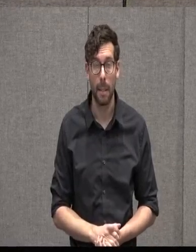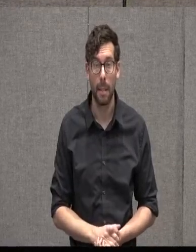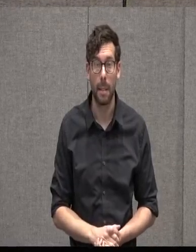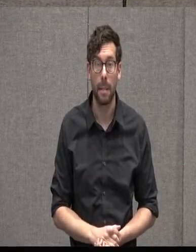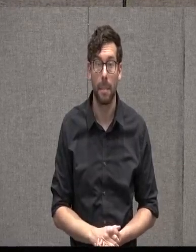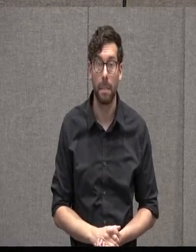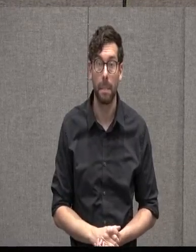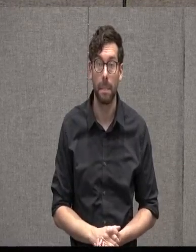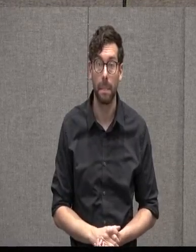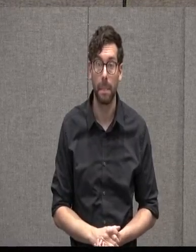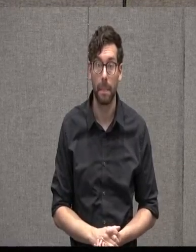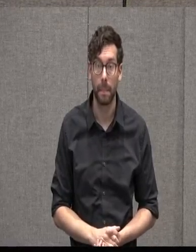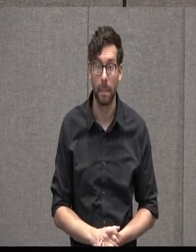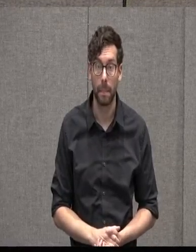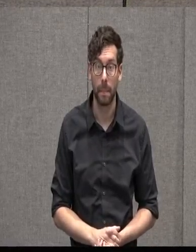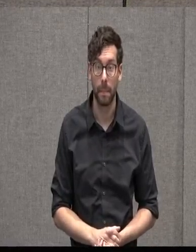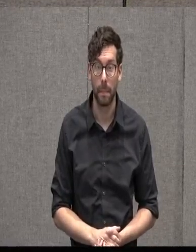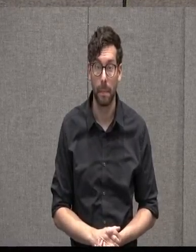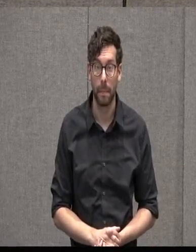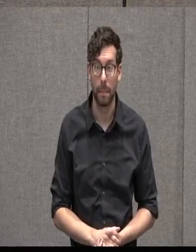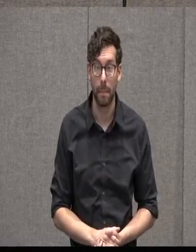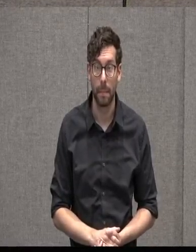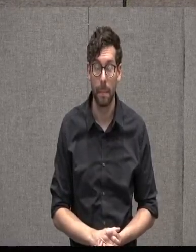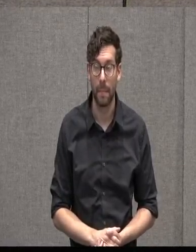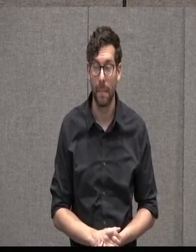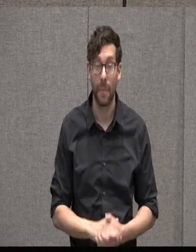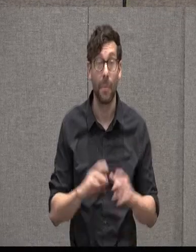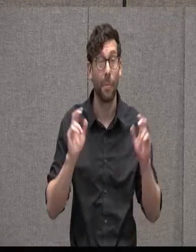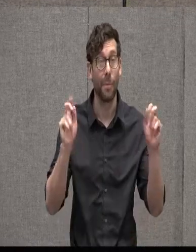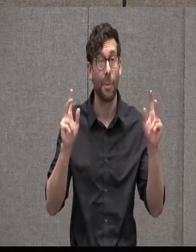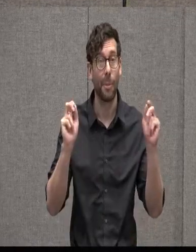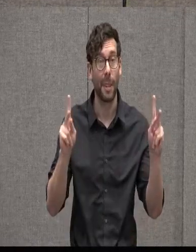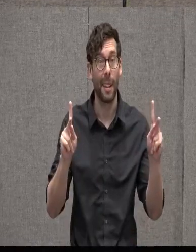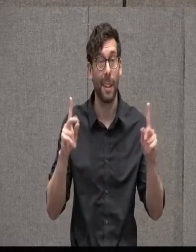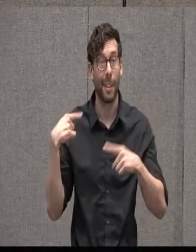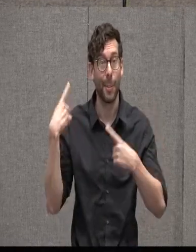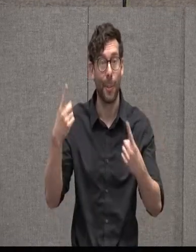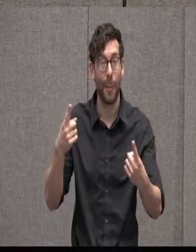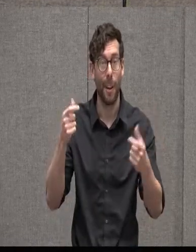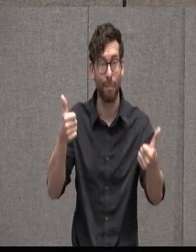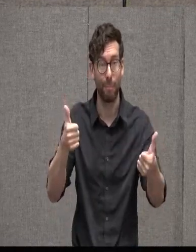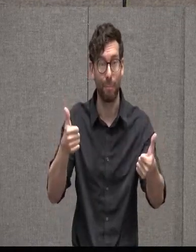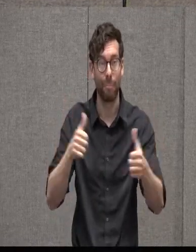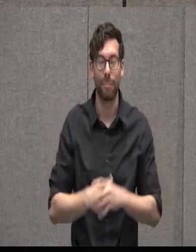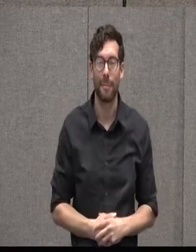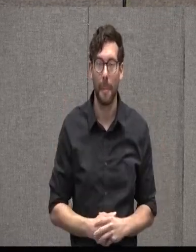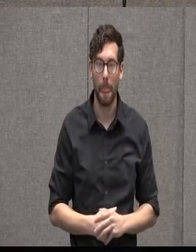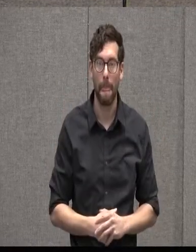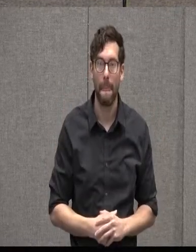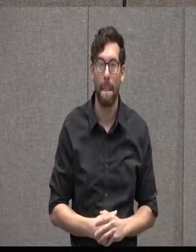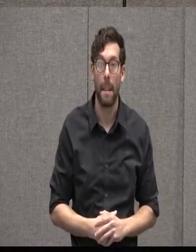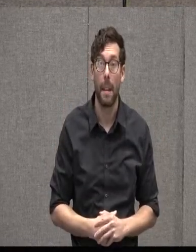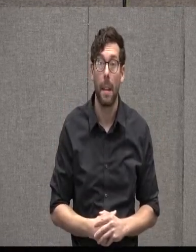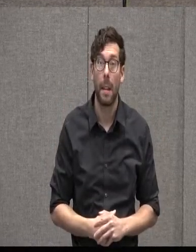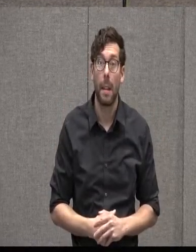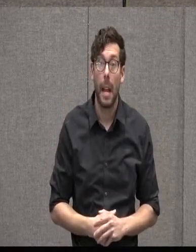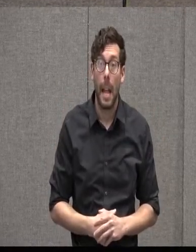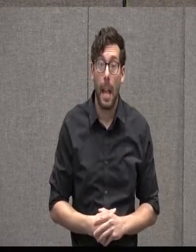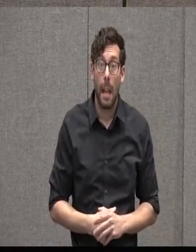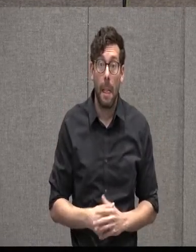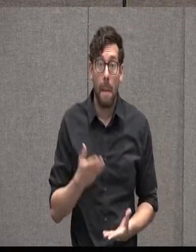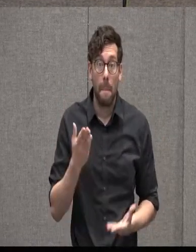block. And then this one, and then I would like it to move this car, to hit